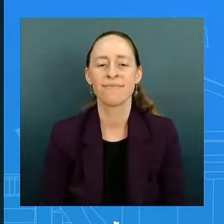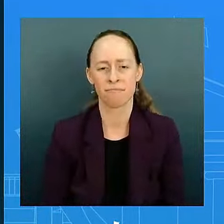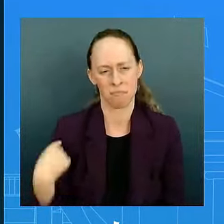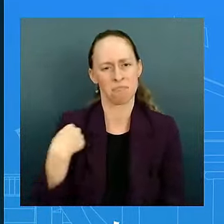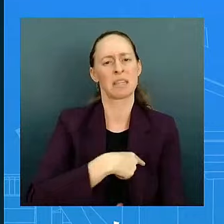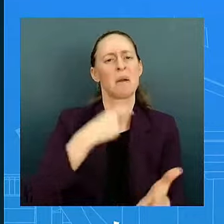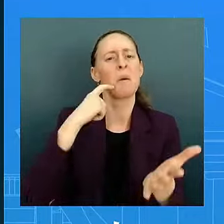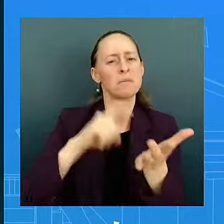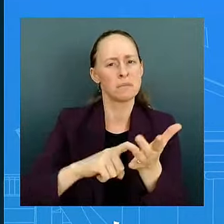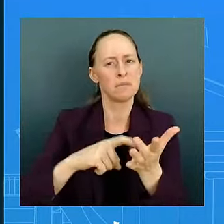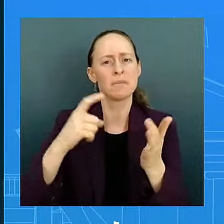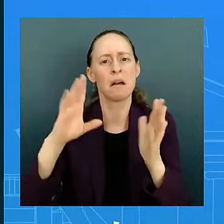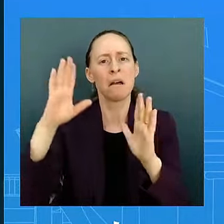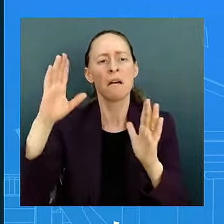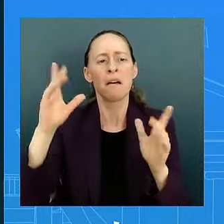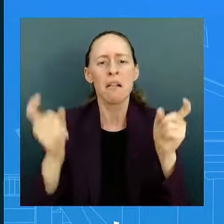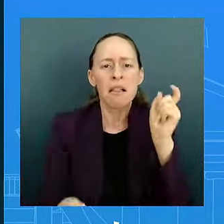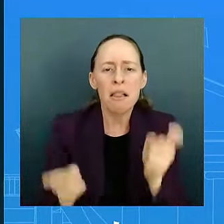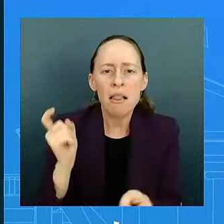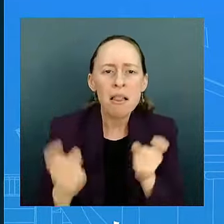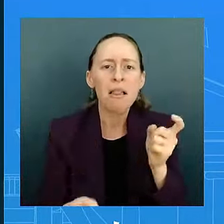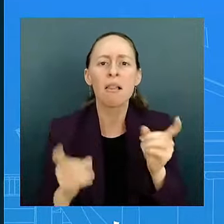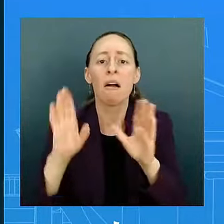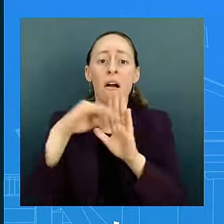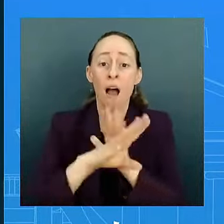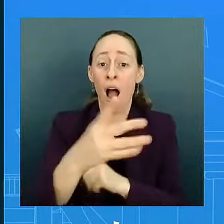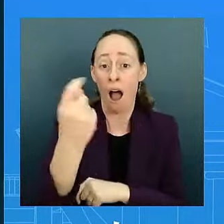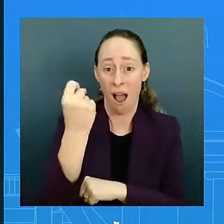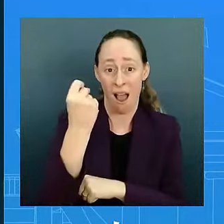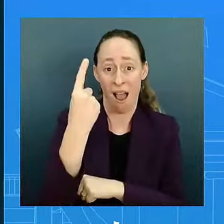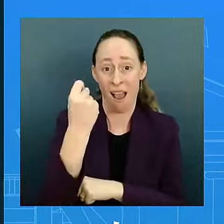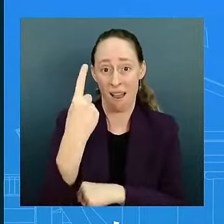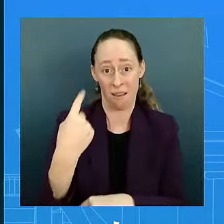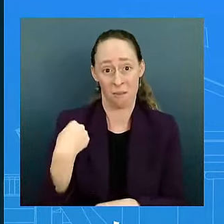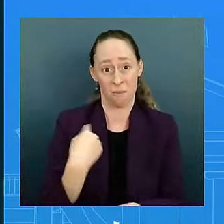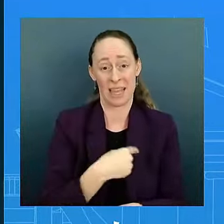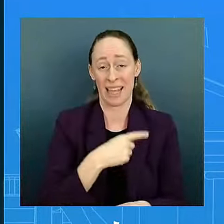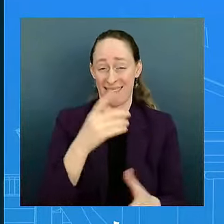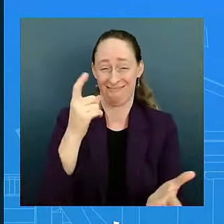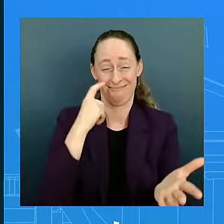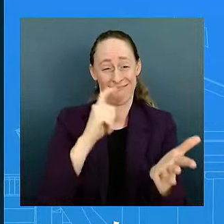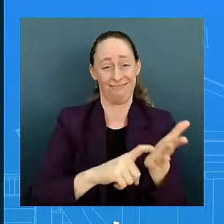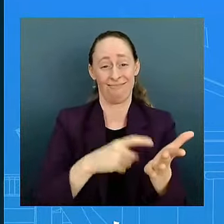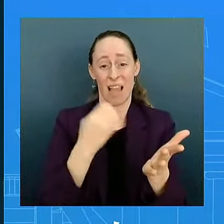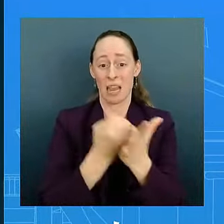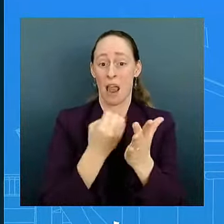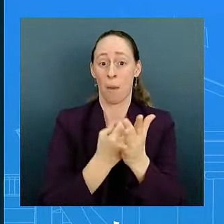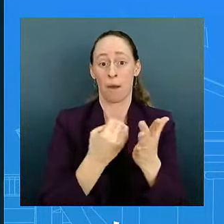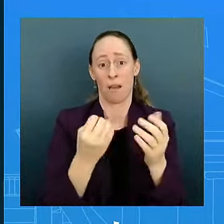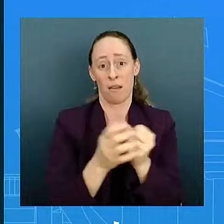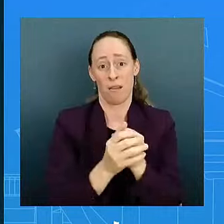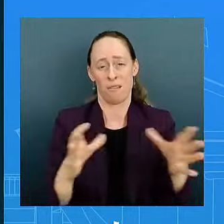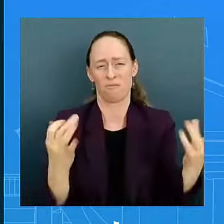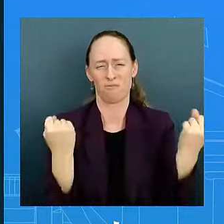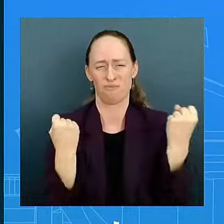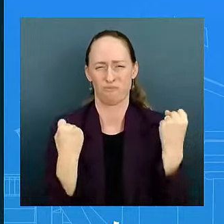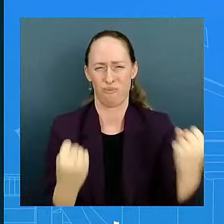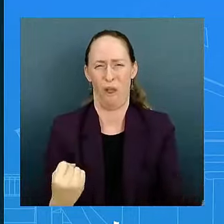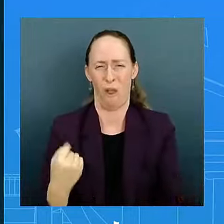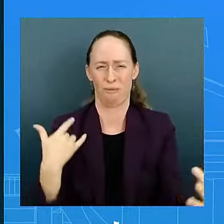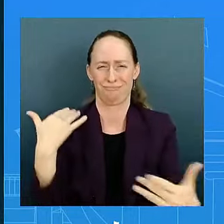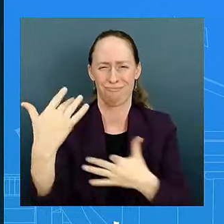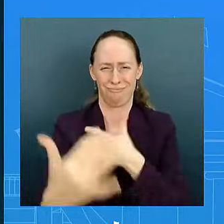our broader economy remains resilient. And we see that because of the data, obviously, that's been coming out over the past, not just couple of months,